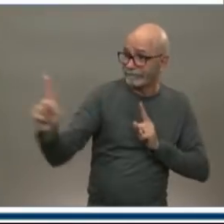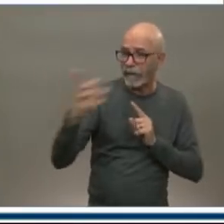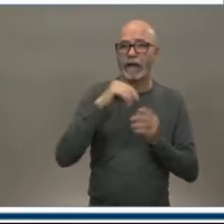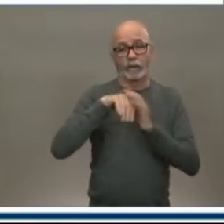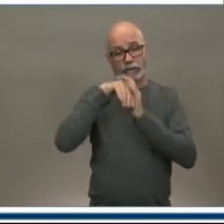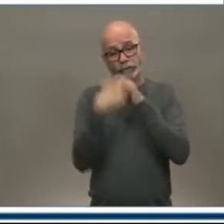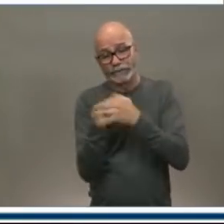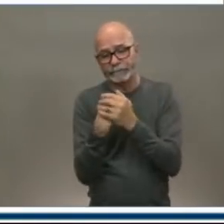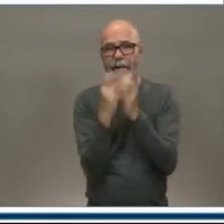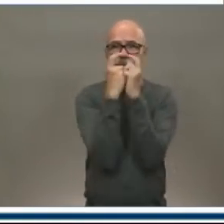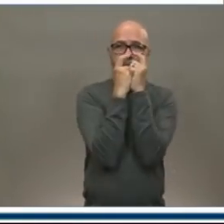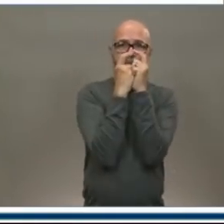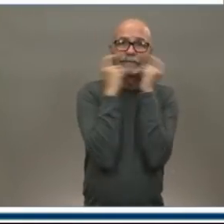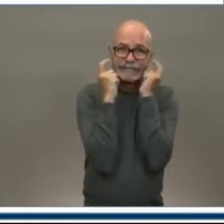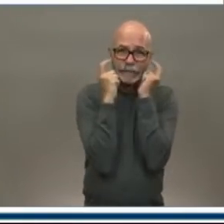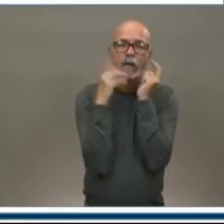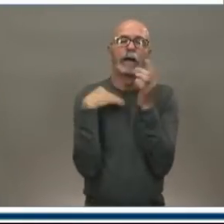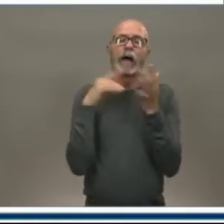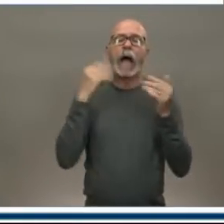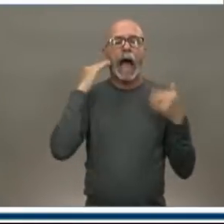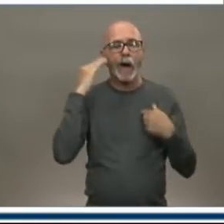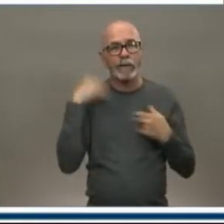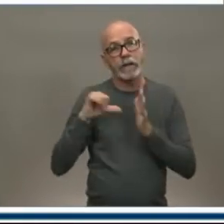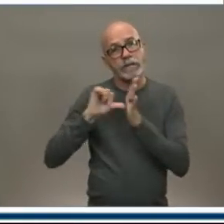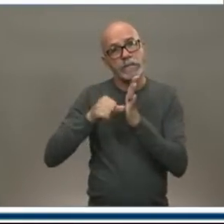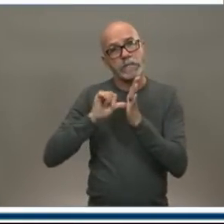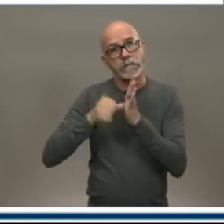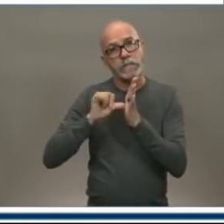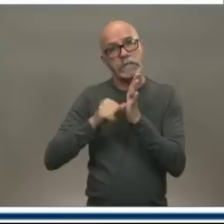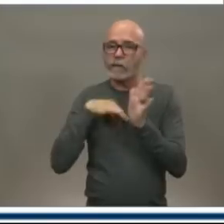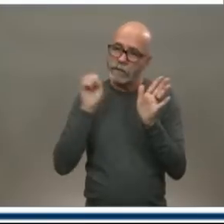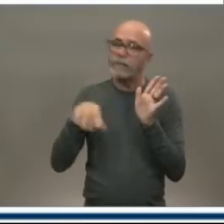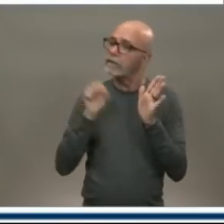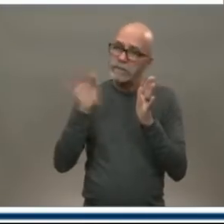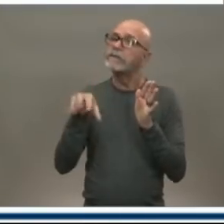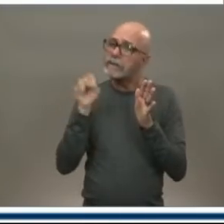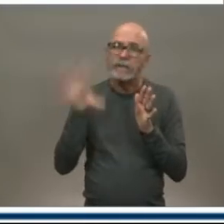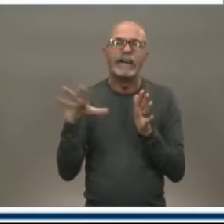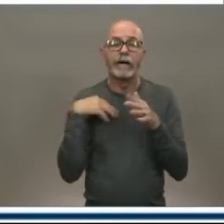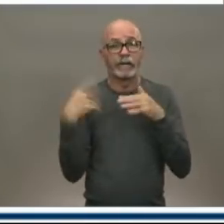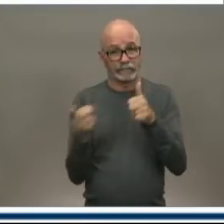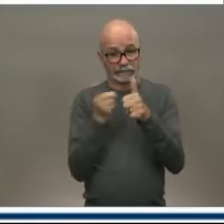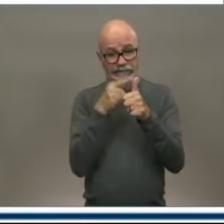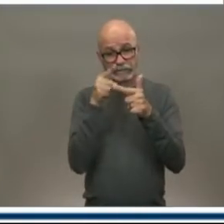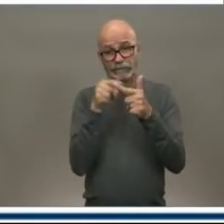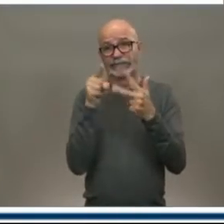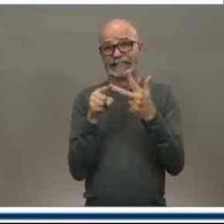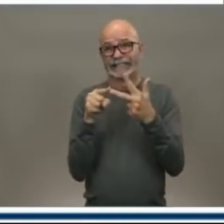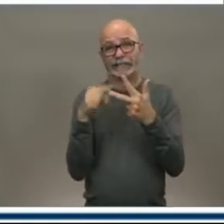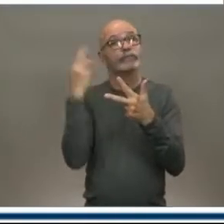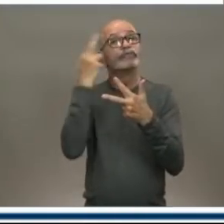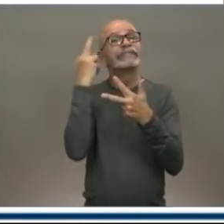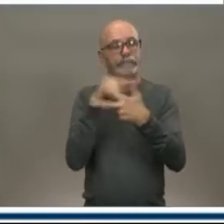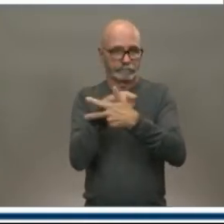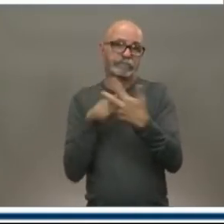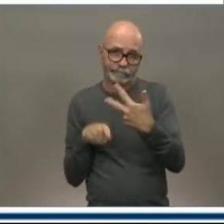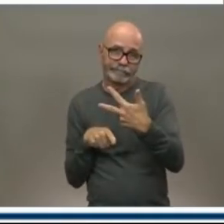heard me say before, are one critical piece of our three-pronged approach to COVID-19. Let me touch quickly on the other